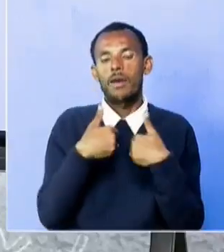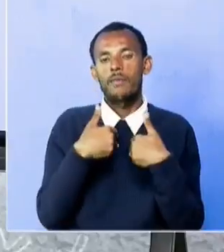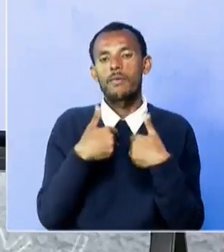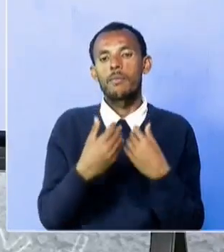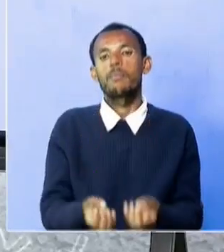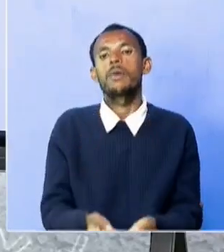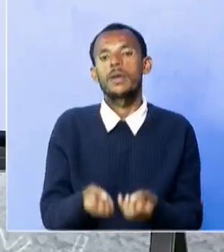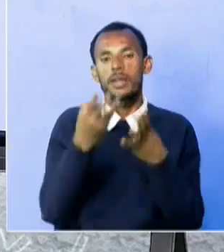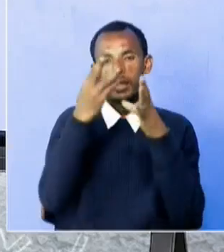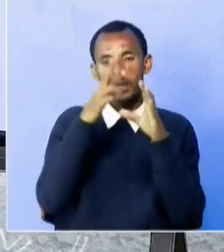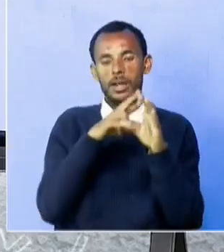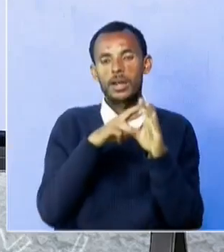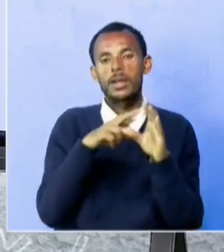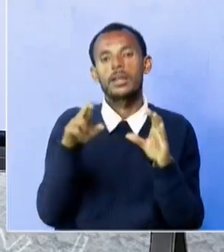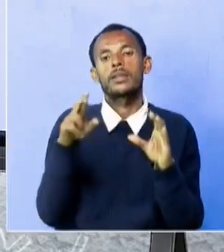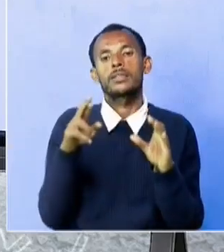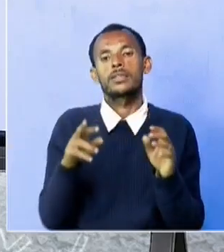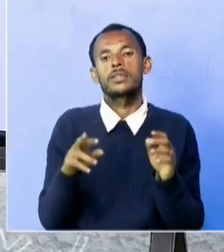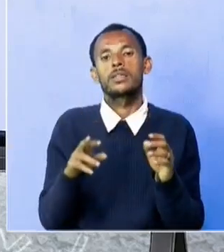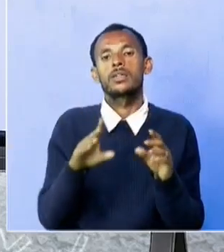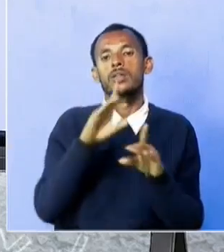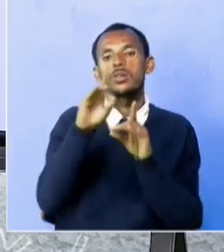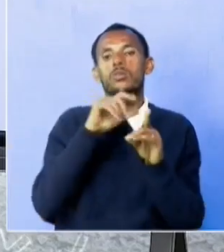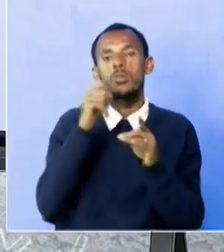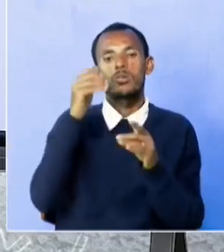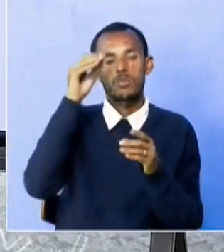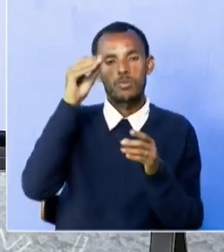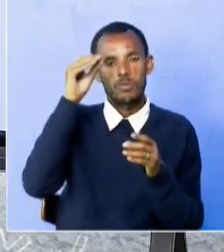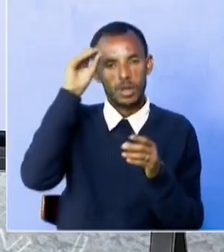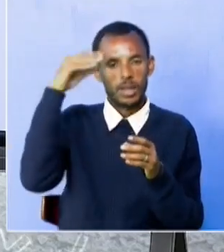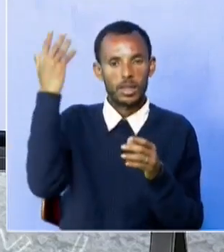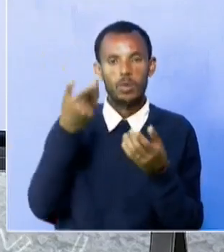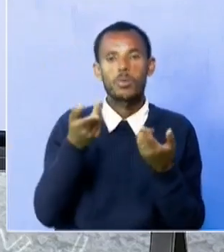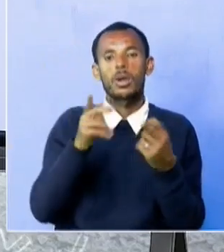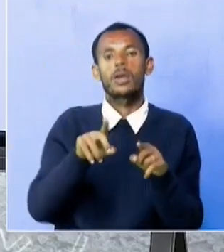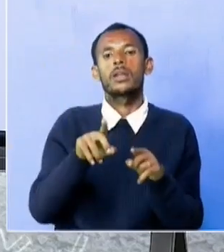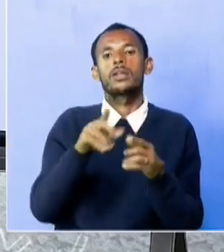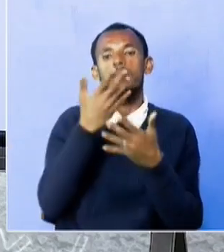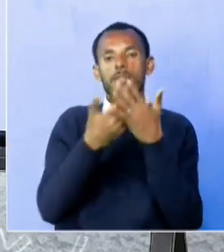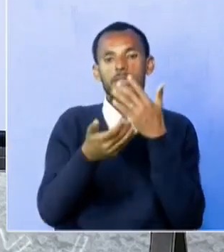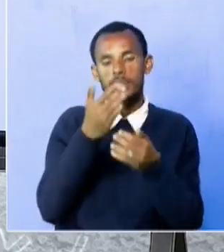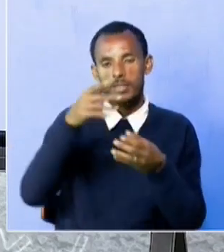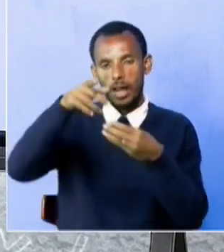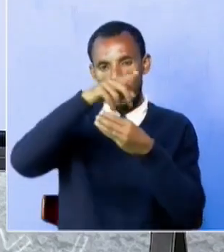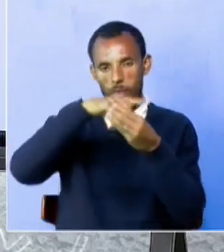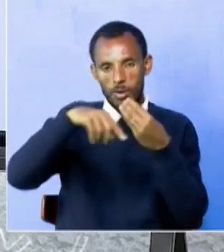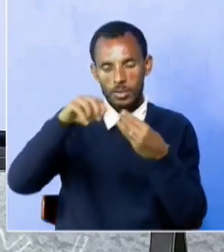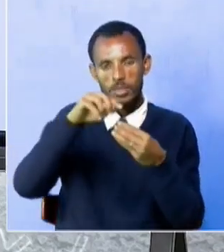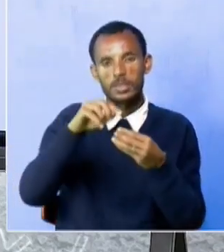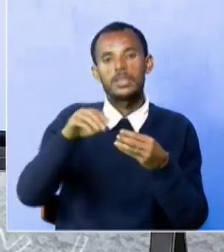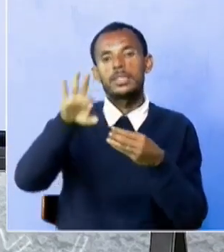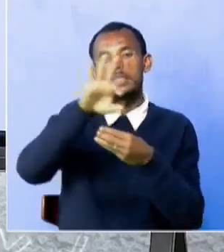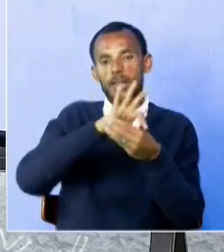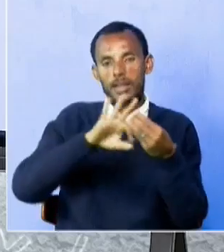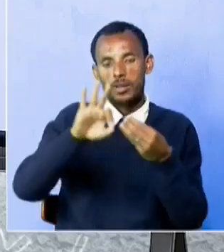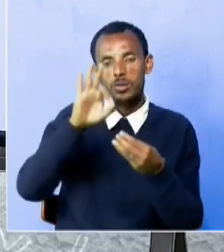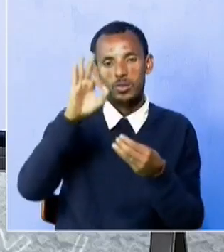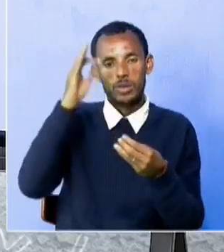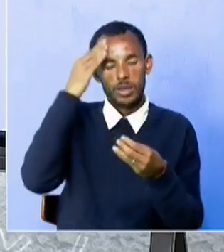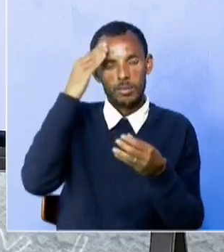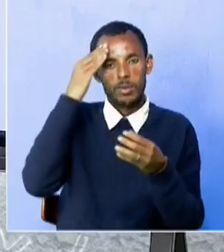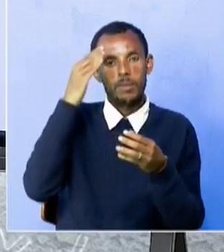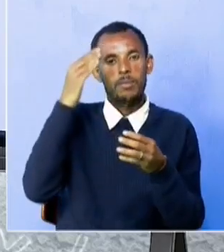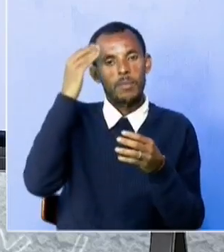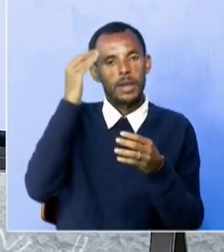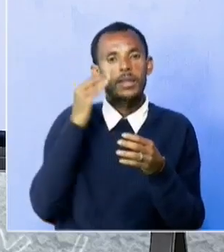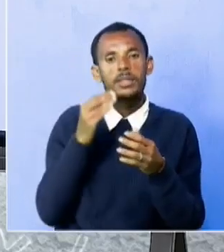many radius. So don't forget, whenever we discuss about a circle, you need to keep in your mind that there